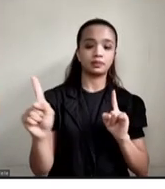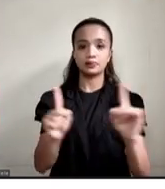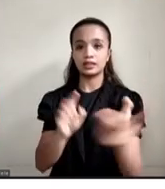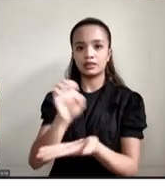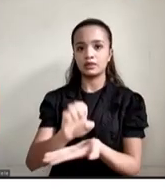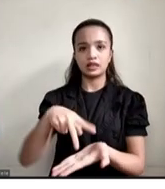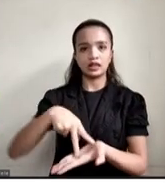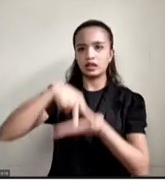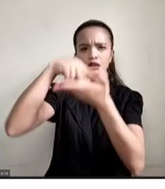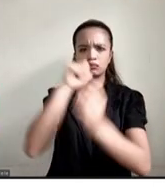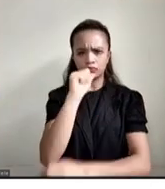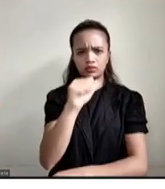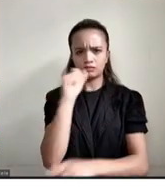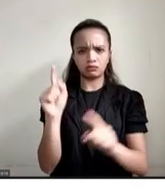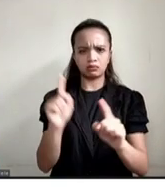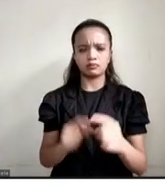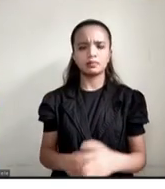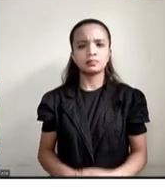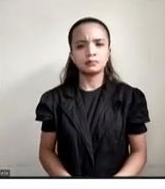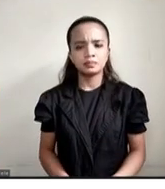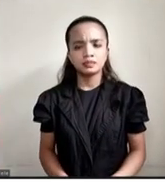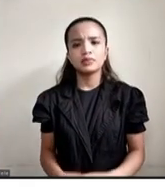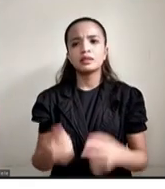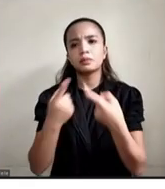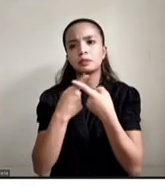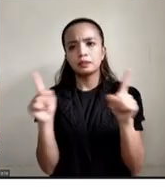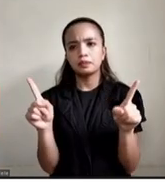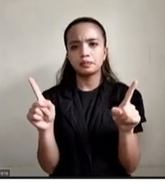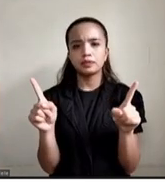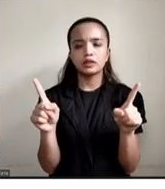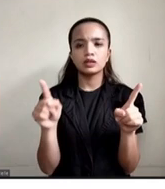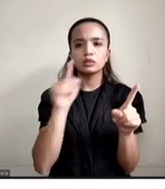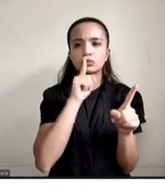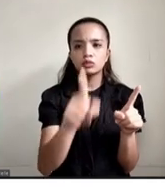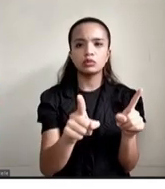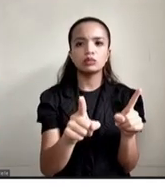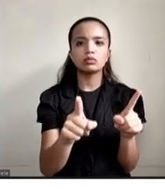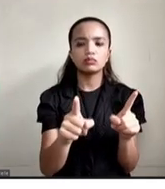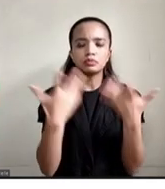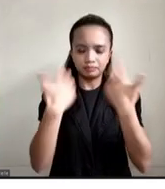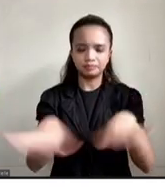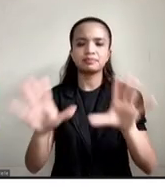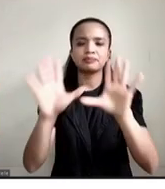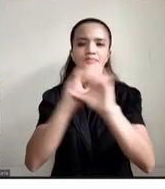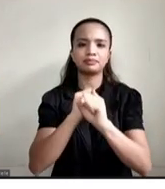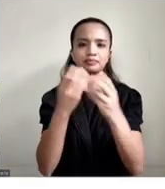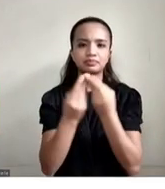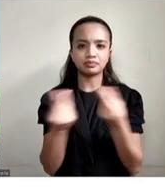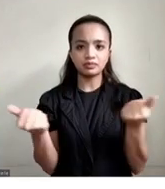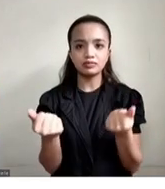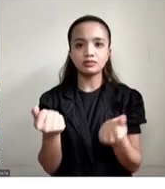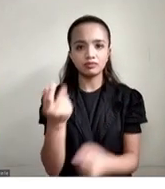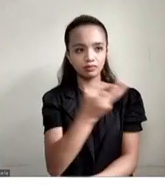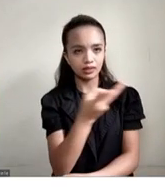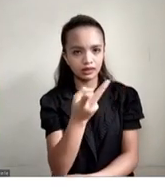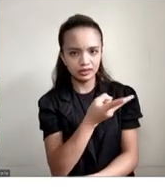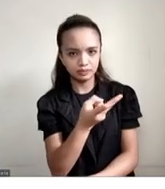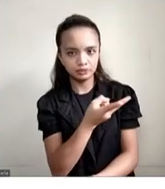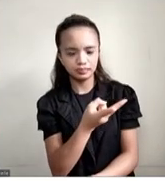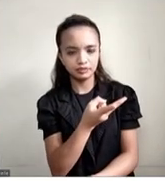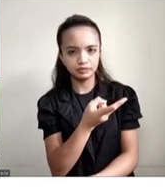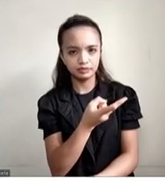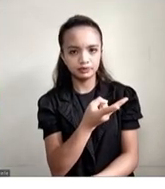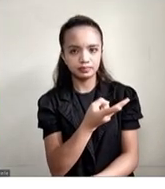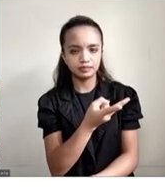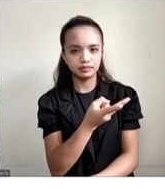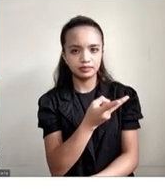ba? So parang anyway, there was already a closure. Between you and your former